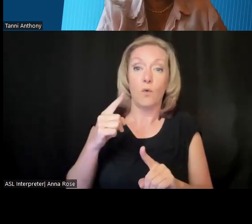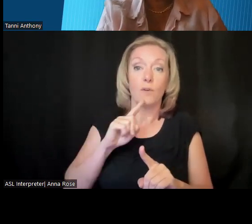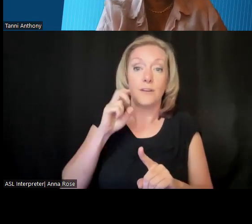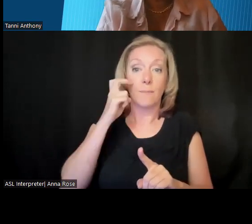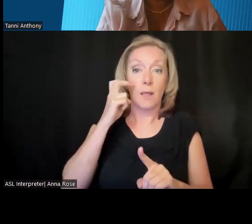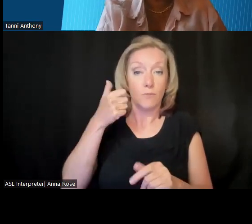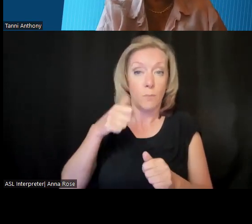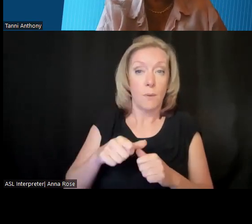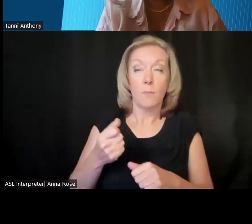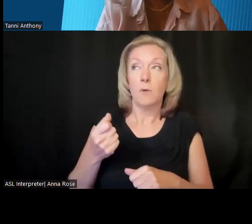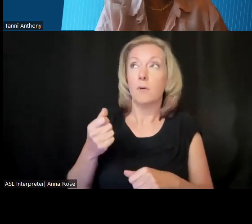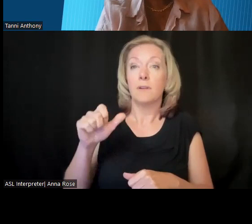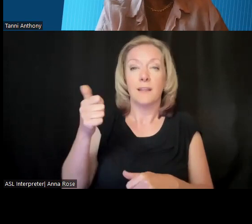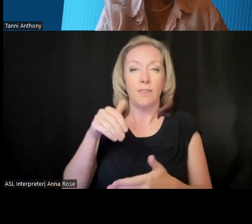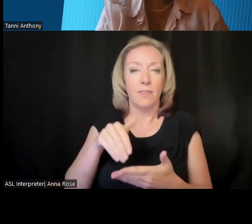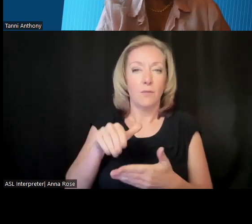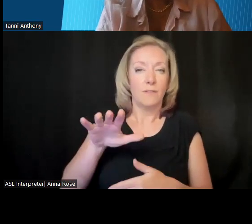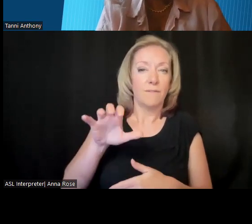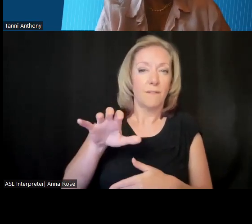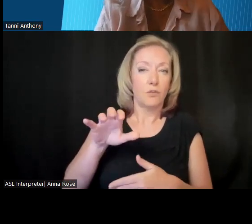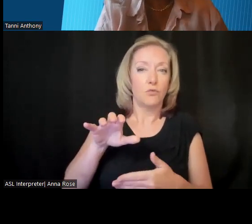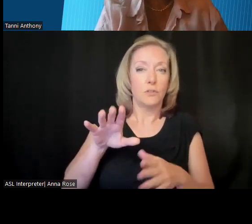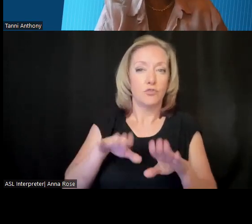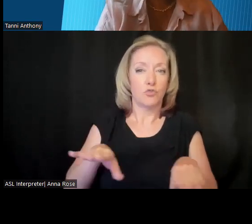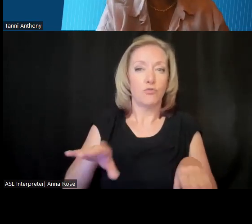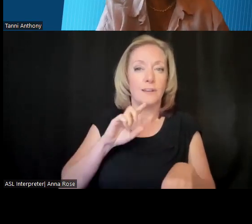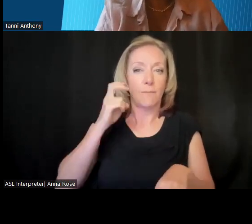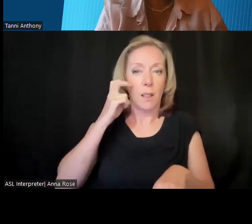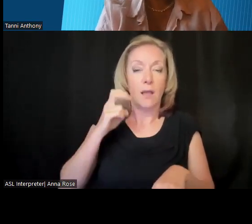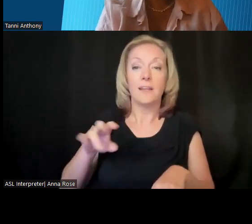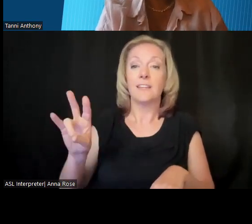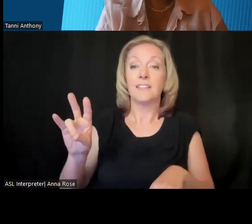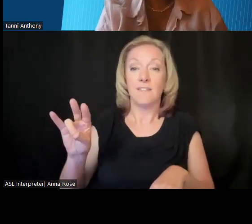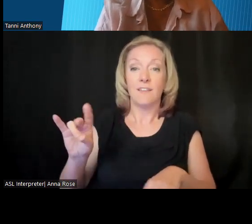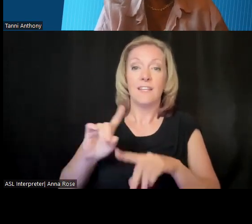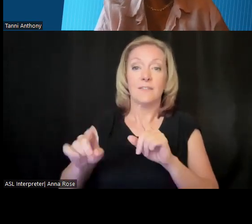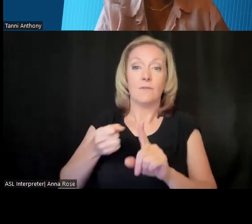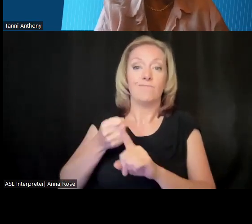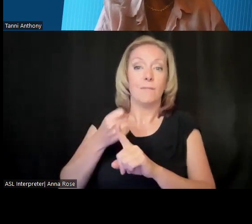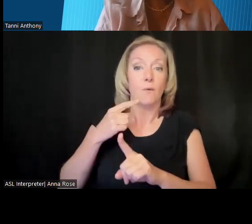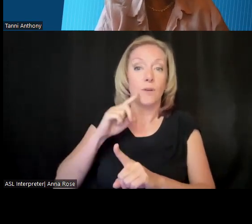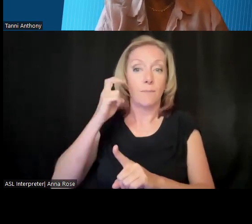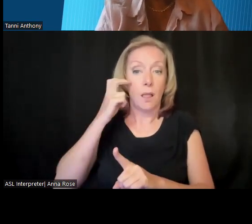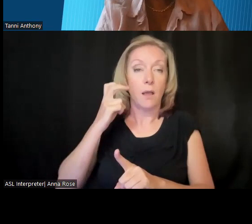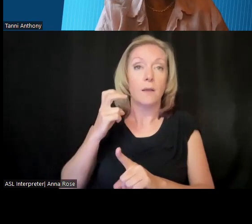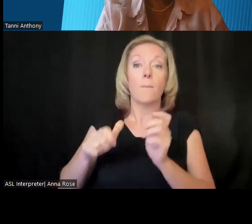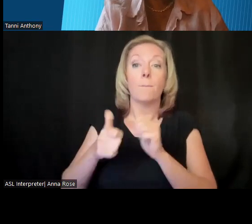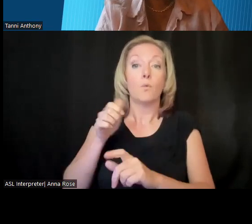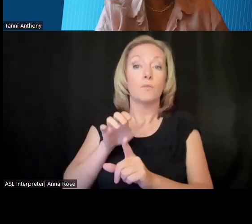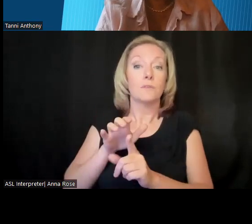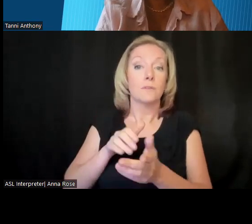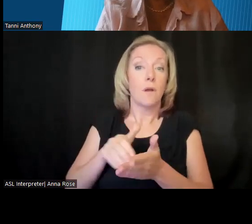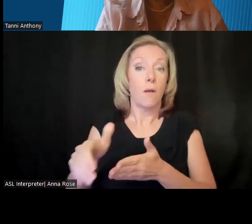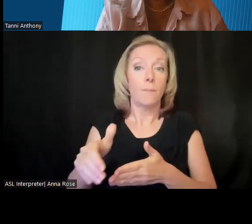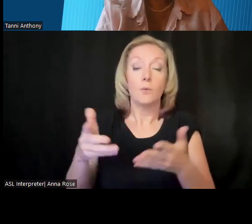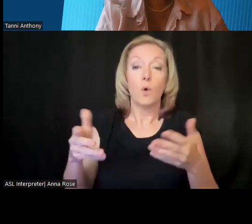about 10,500. So of those kids, we had 70 causes identified. Some of the most prevalent conditions